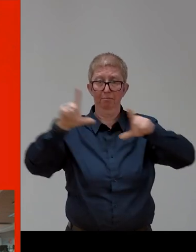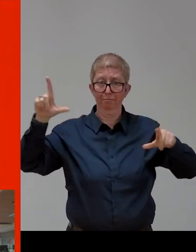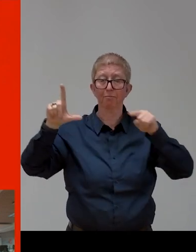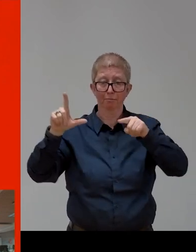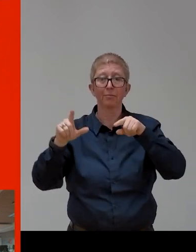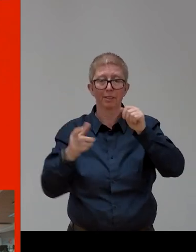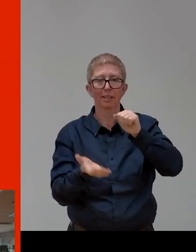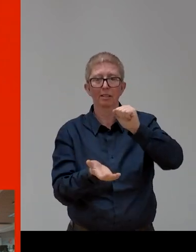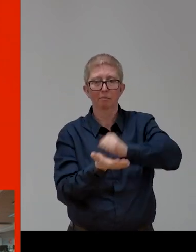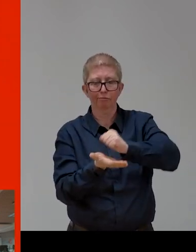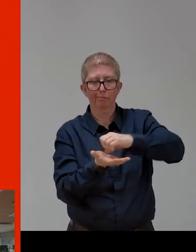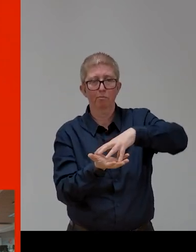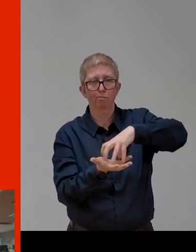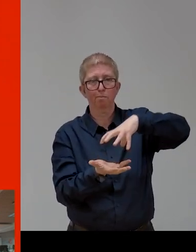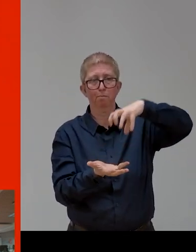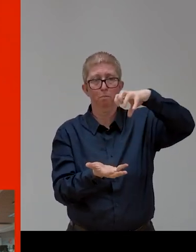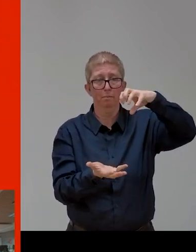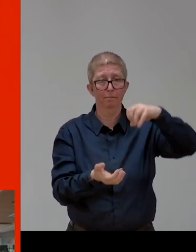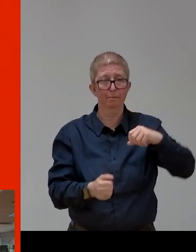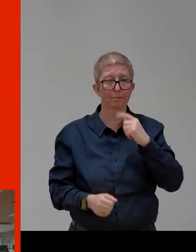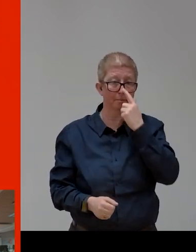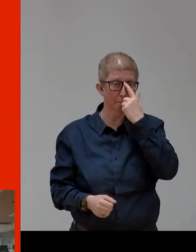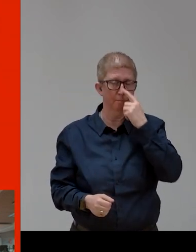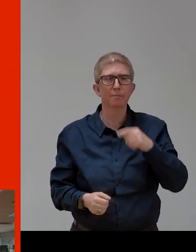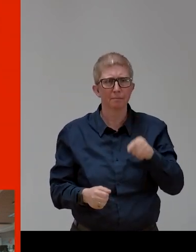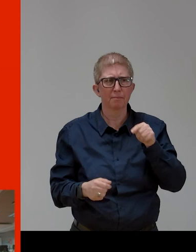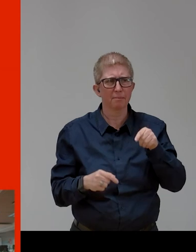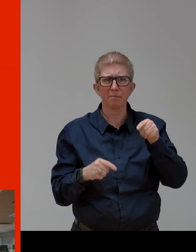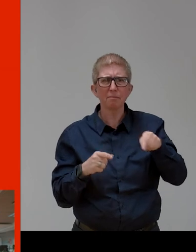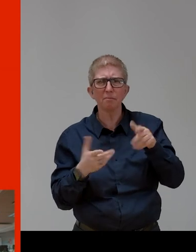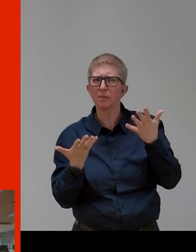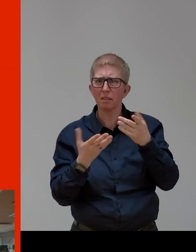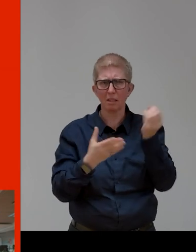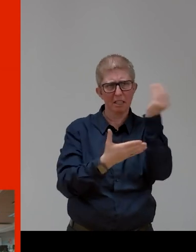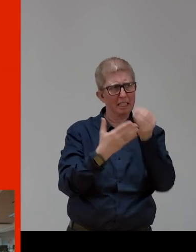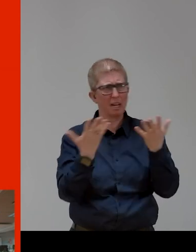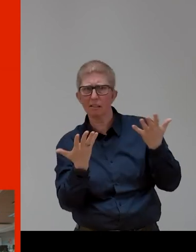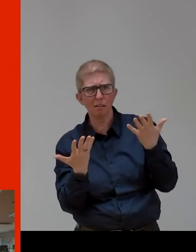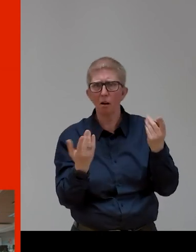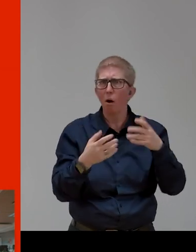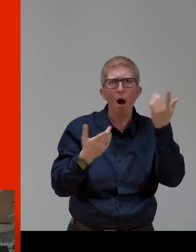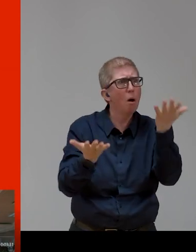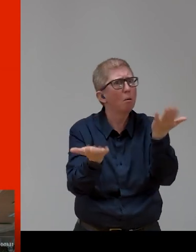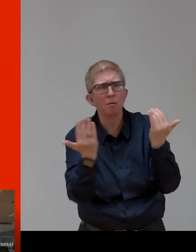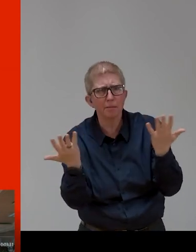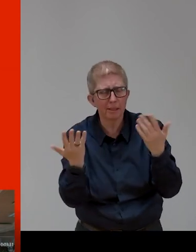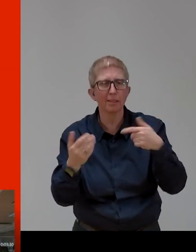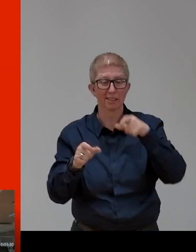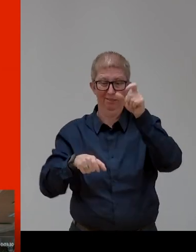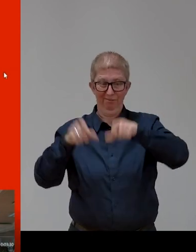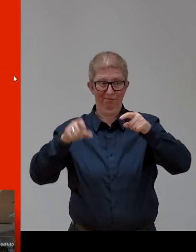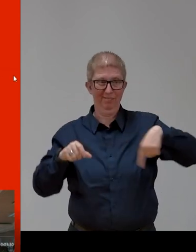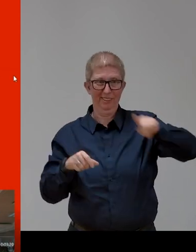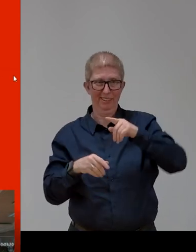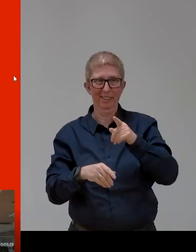Each of our designs has a personal experience and a unique team of professionals behind. Our team works hard